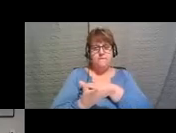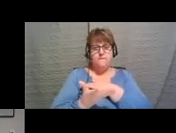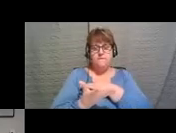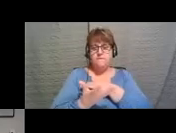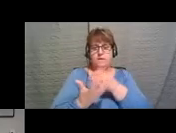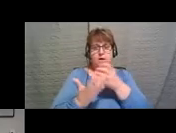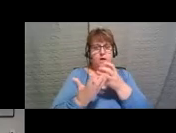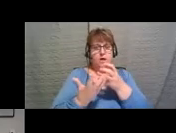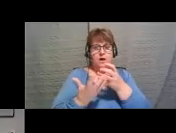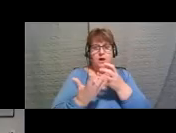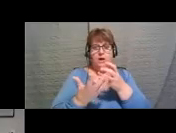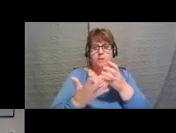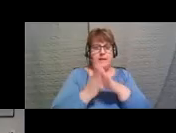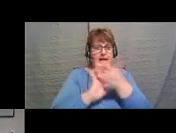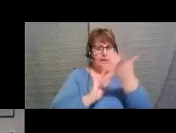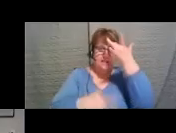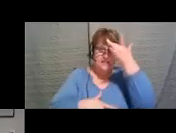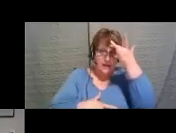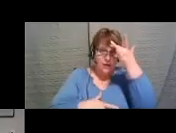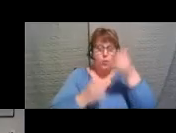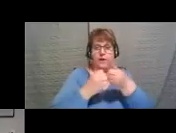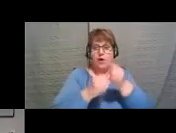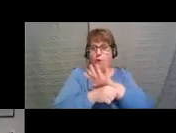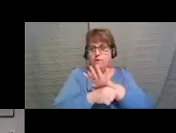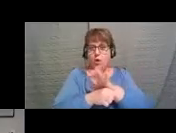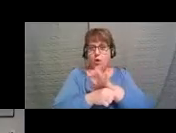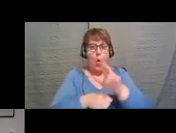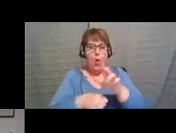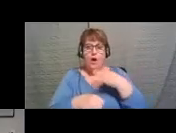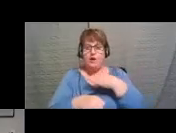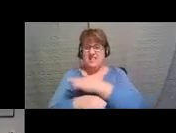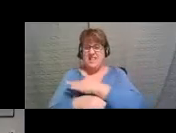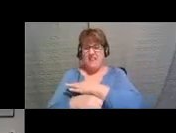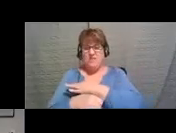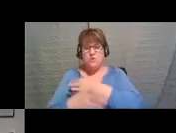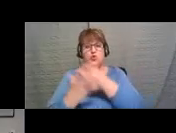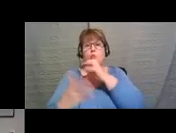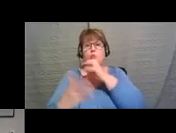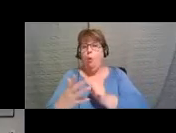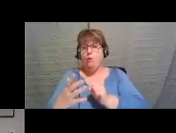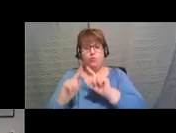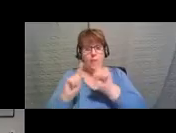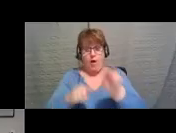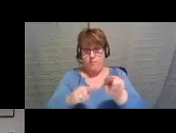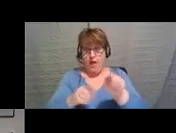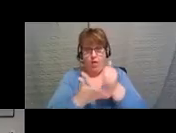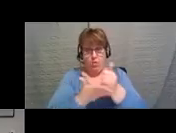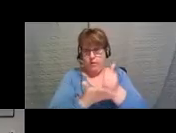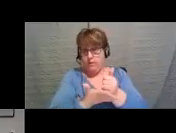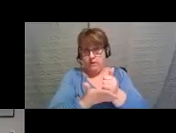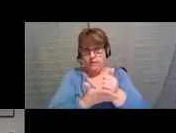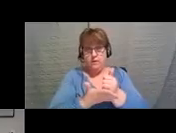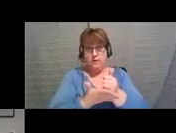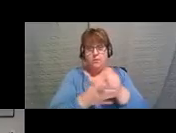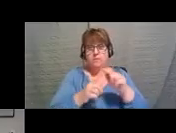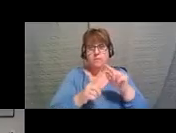staff were either ill from COVID or too elderly to be at risk for coming in. At the same time, our patient